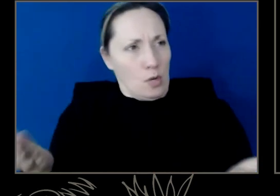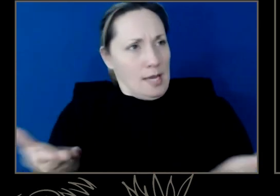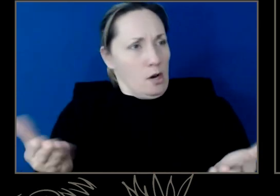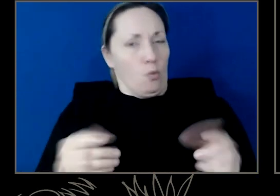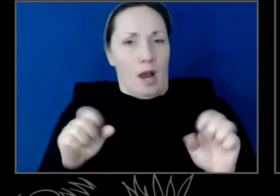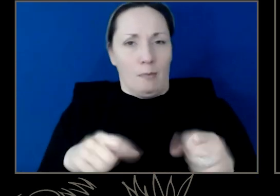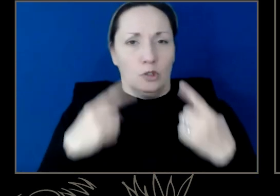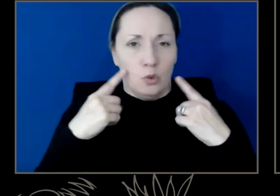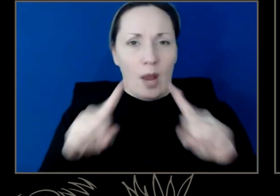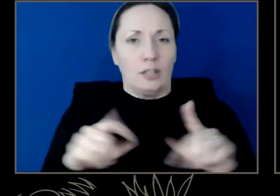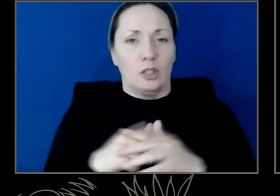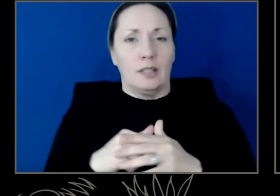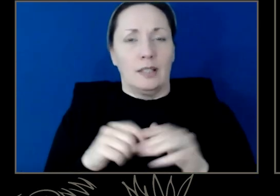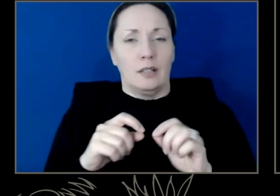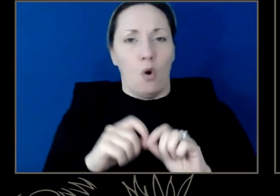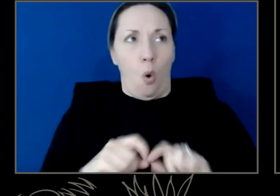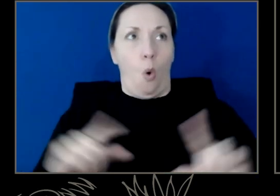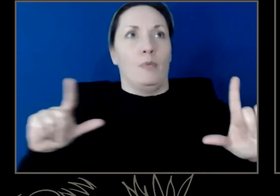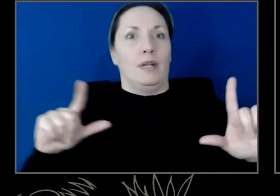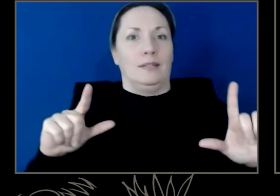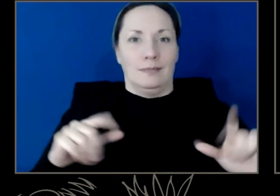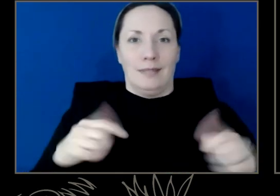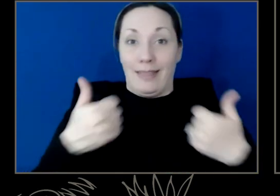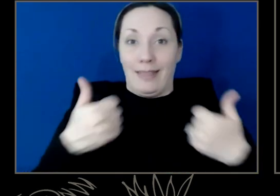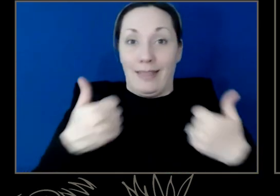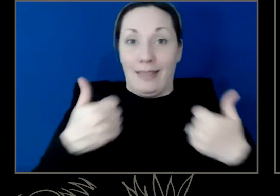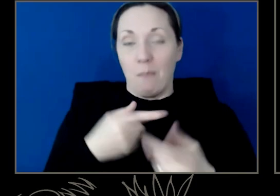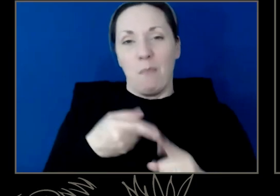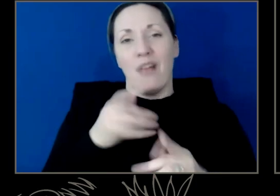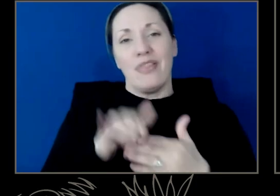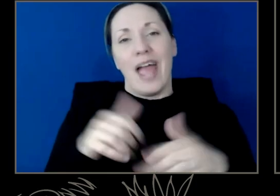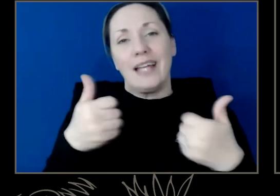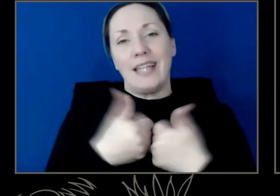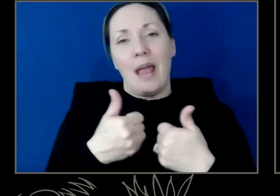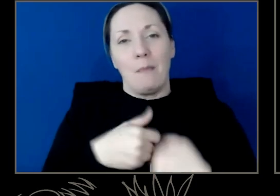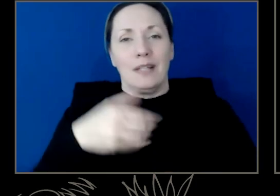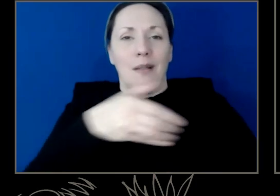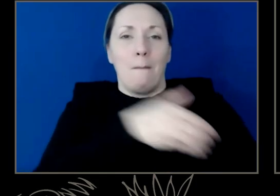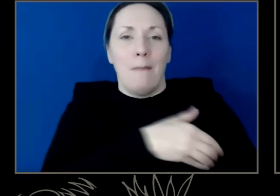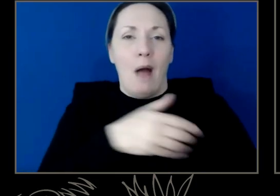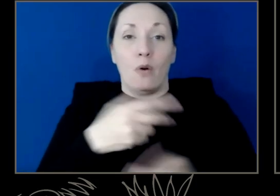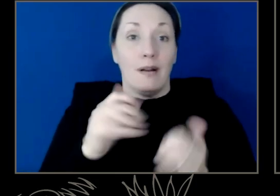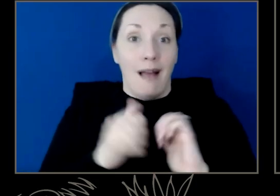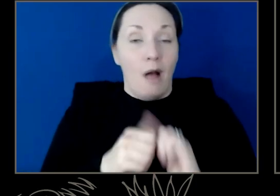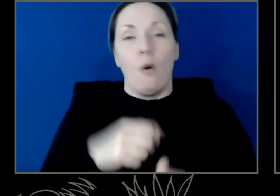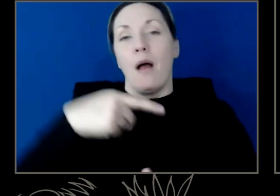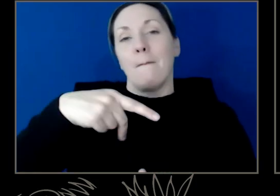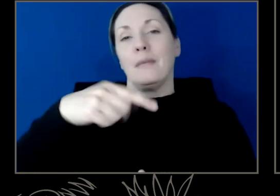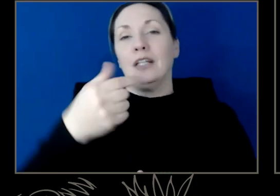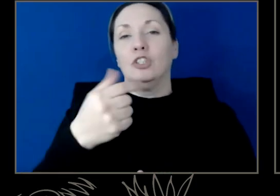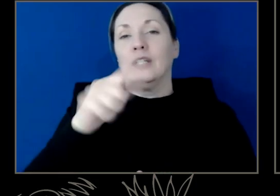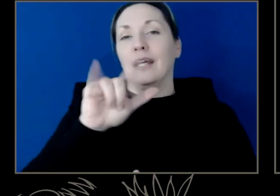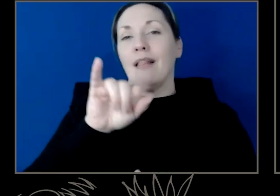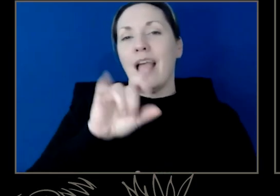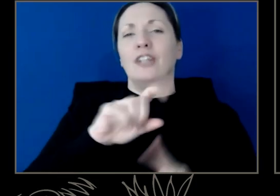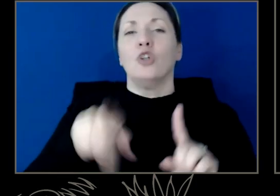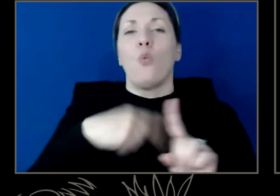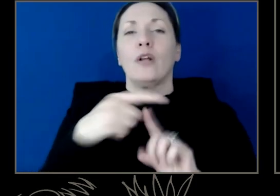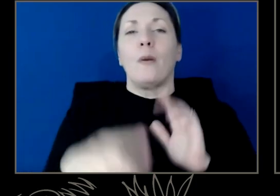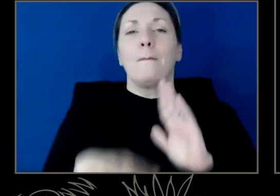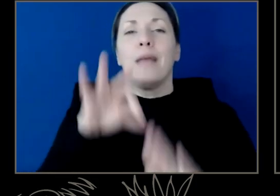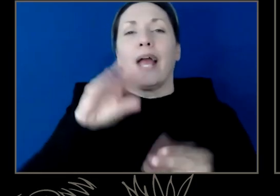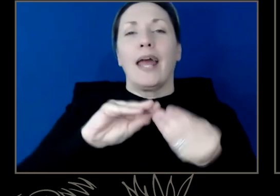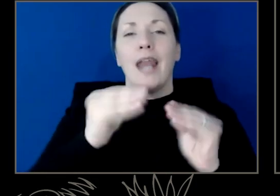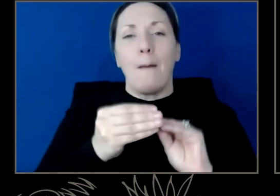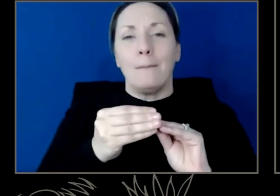to actually open the game, but that game is powered by pglite, and anytime you pick a number in the game, I'm